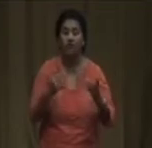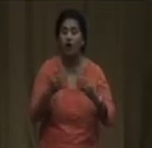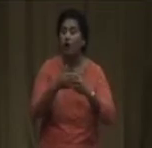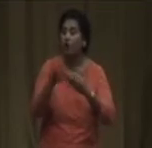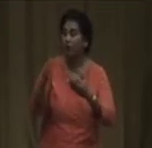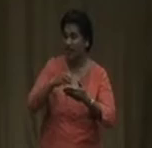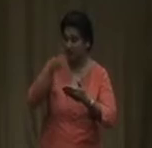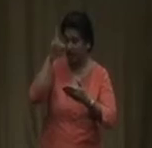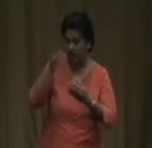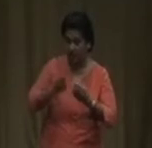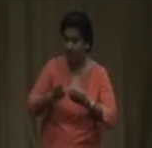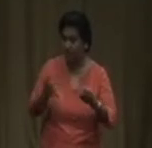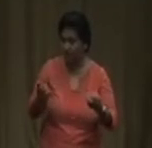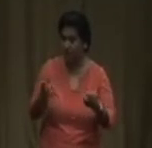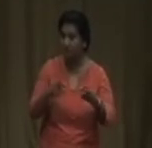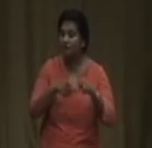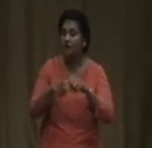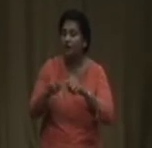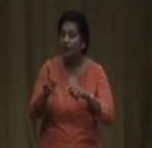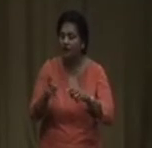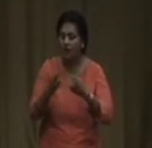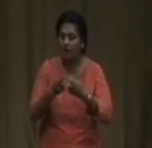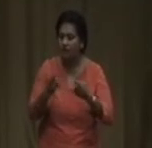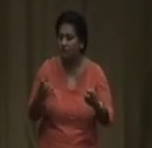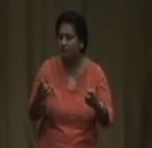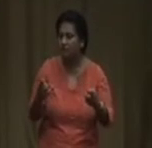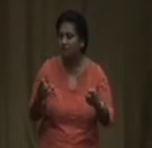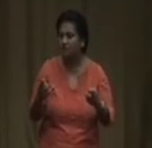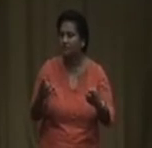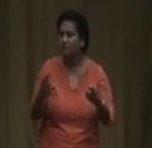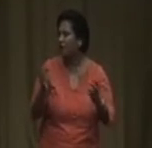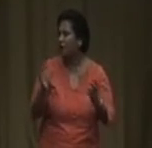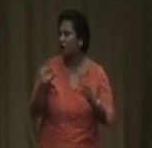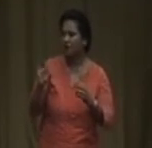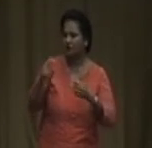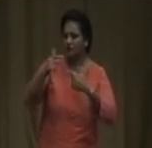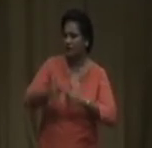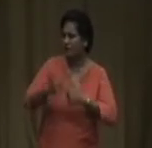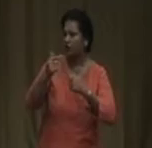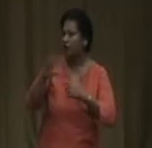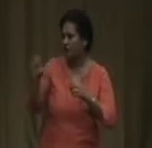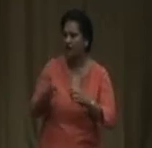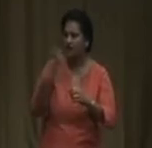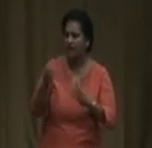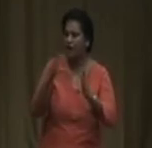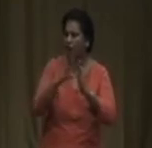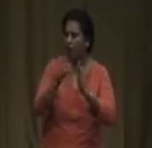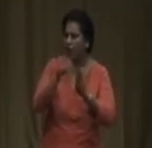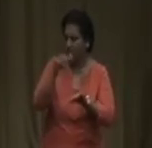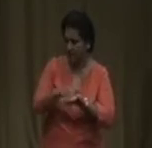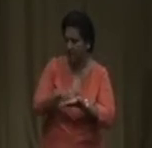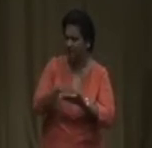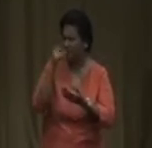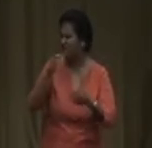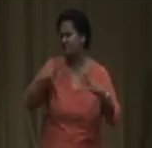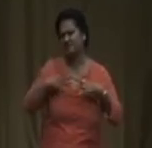open education resources are resources that are not constrained by copyright, resources that you are free to